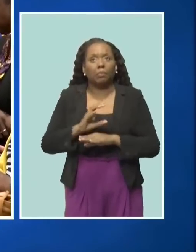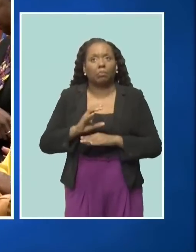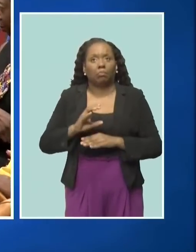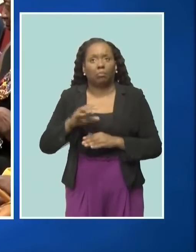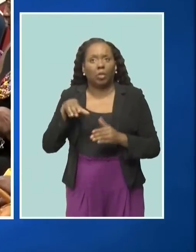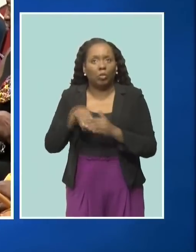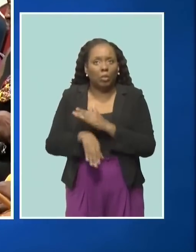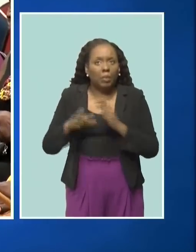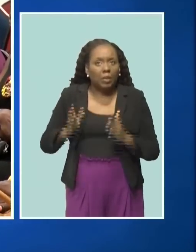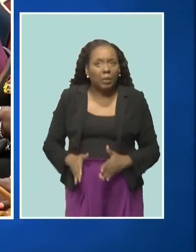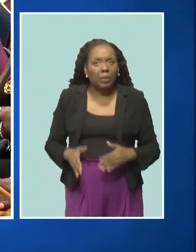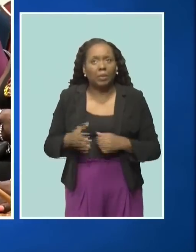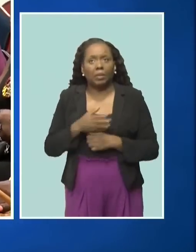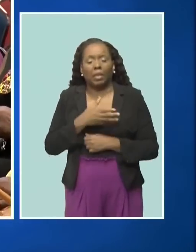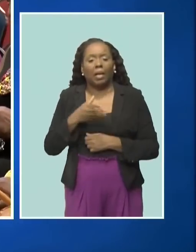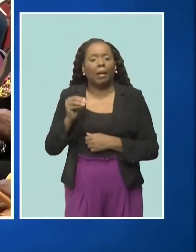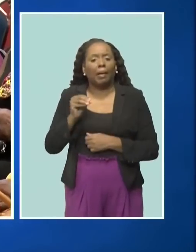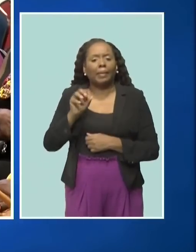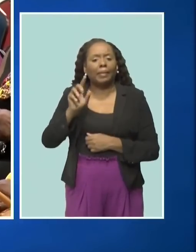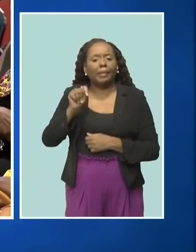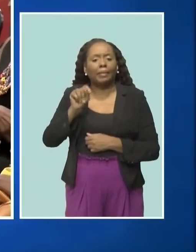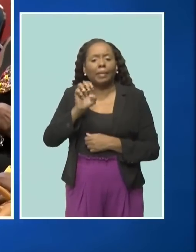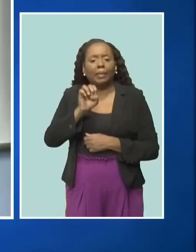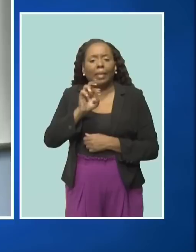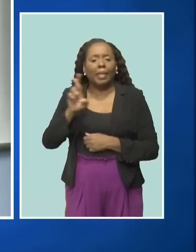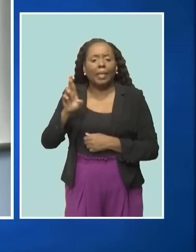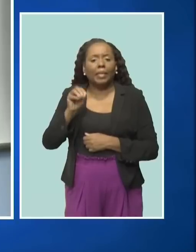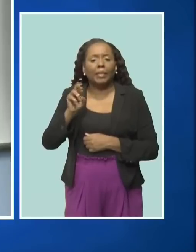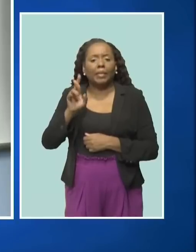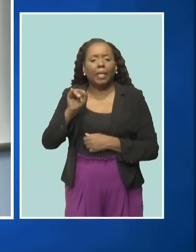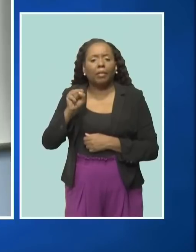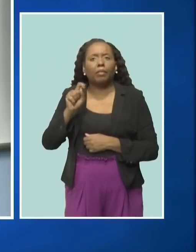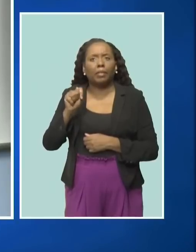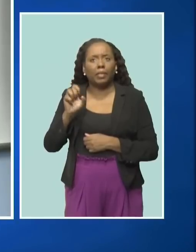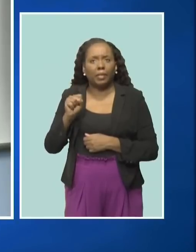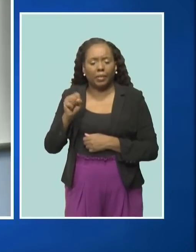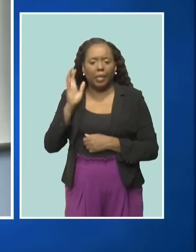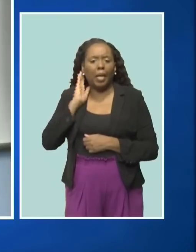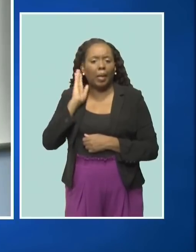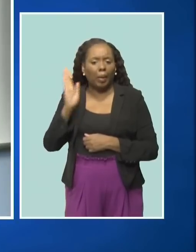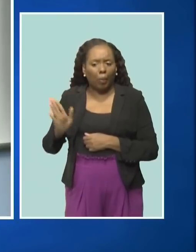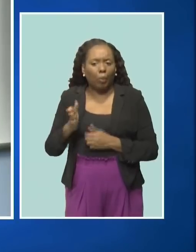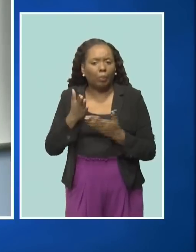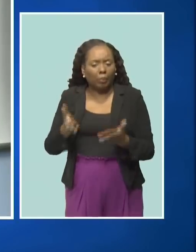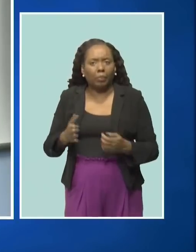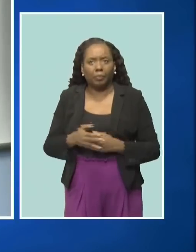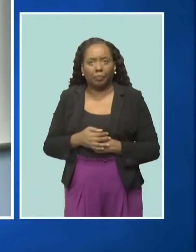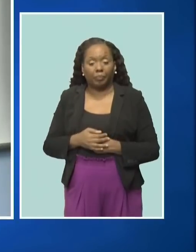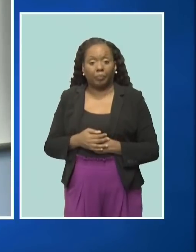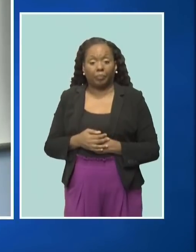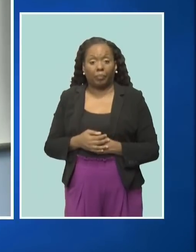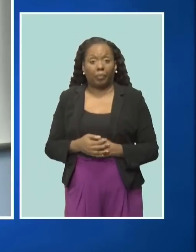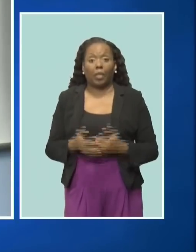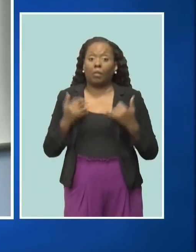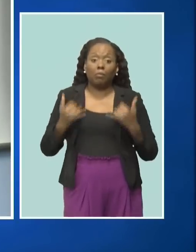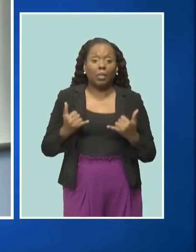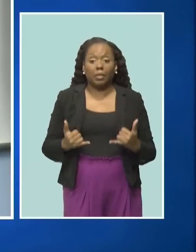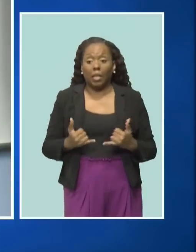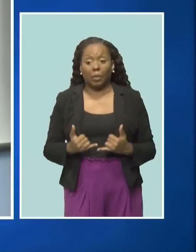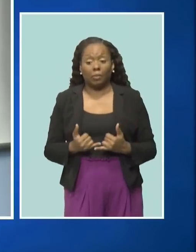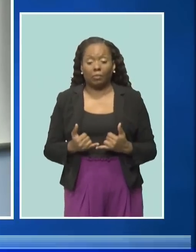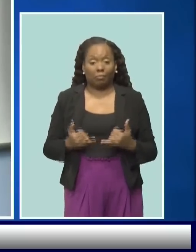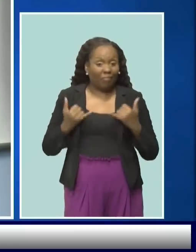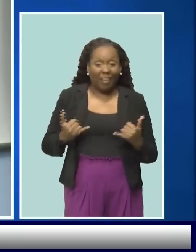unified front is required to fight against malware. As we speak, there are people in their attic, in their basement,